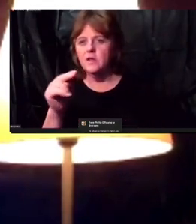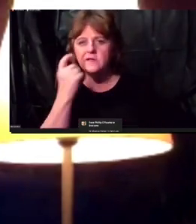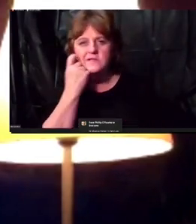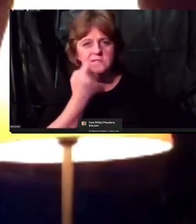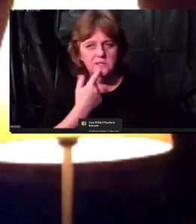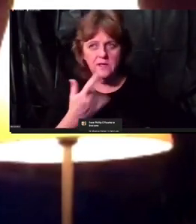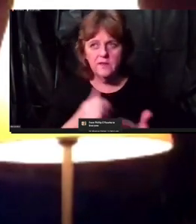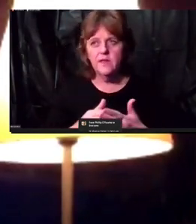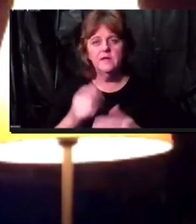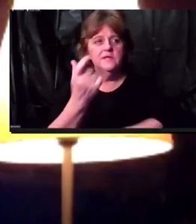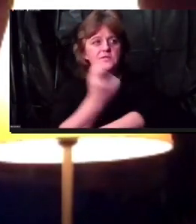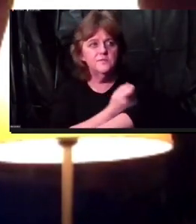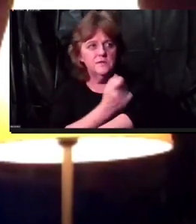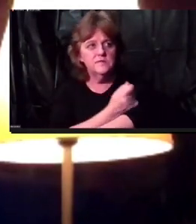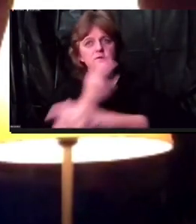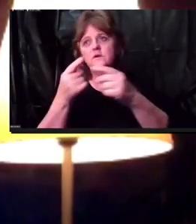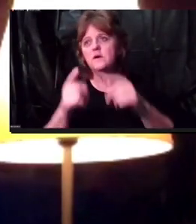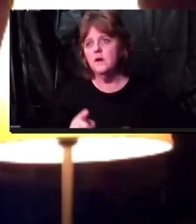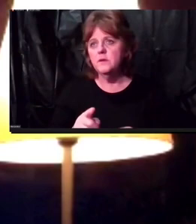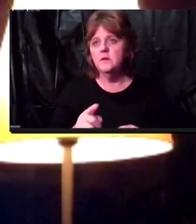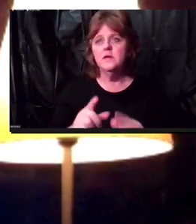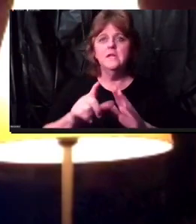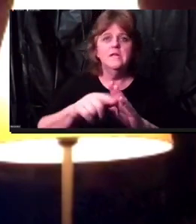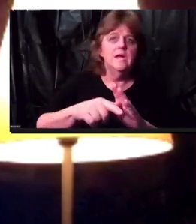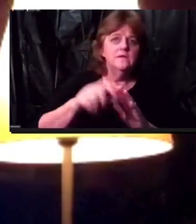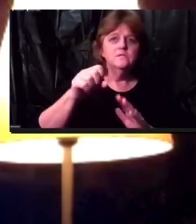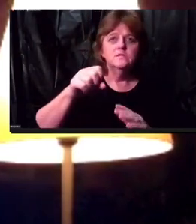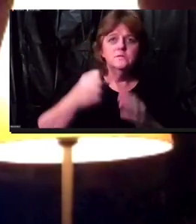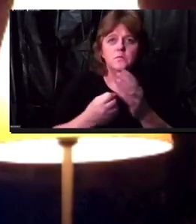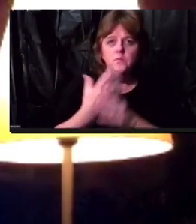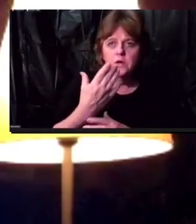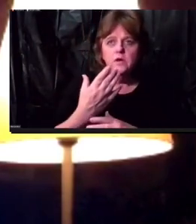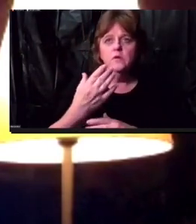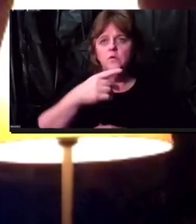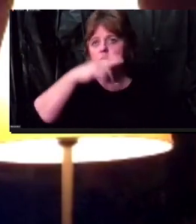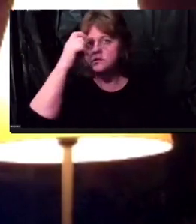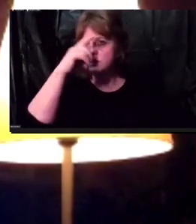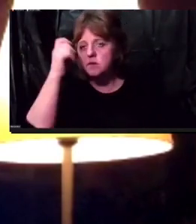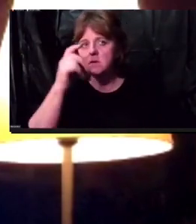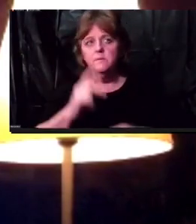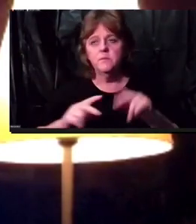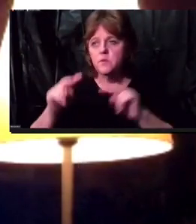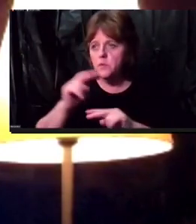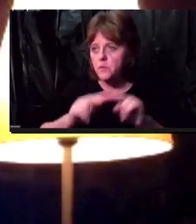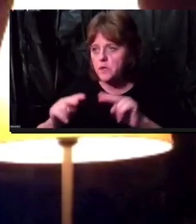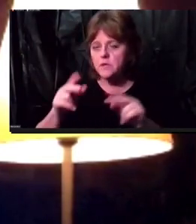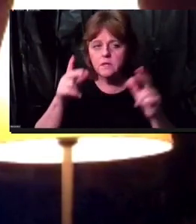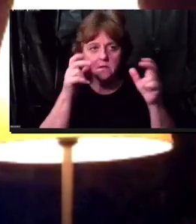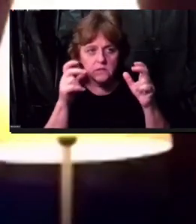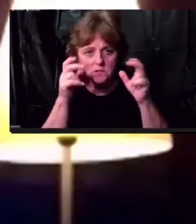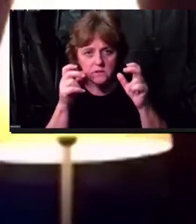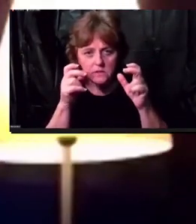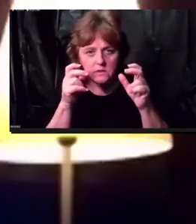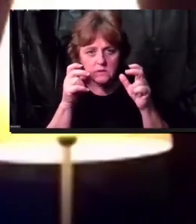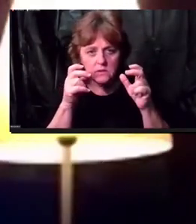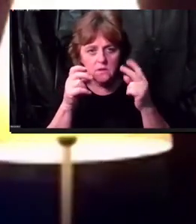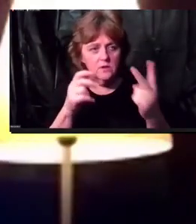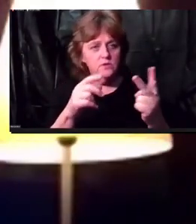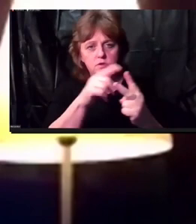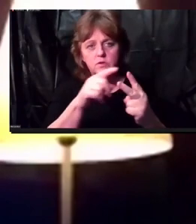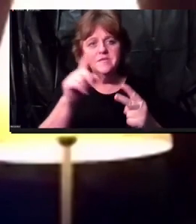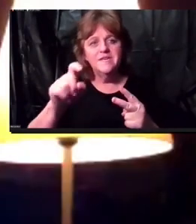in late spring or summer. But as we all know, this group has been reading about those, listening, I'm sure. Two